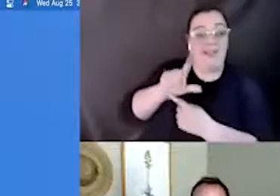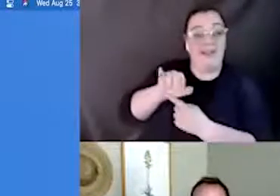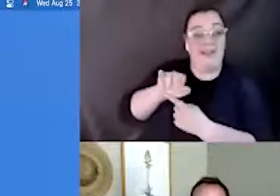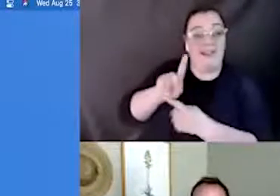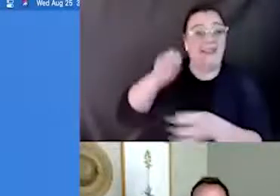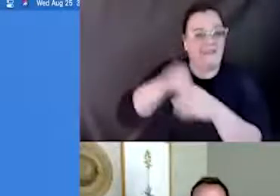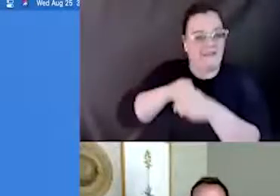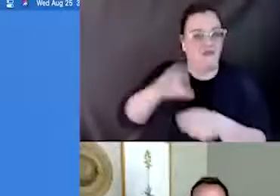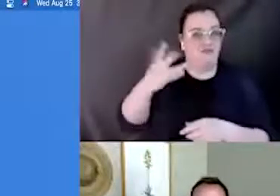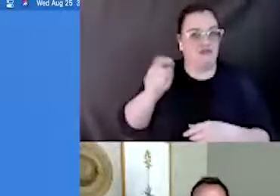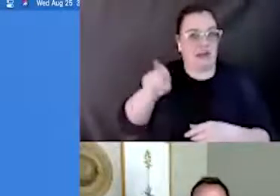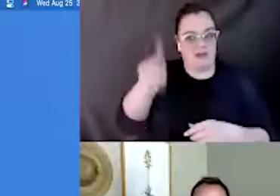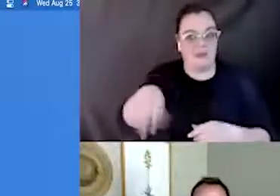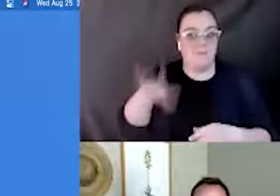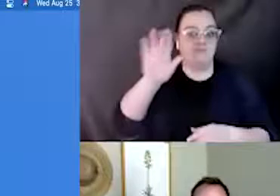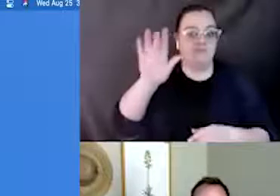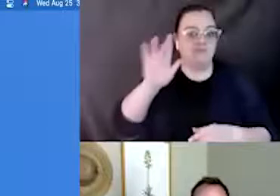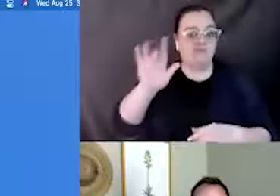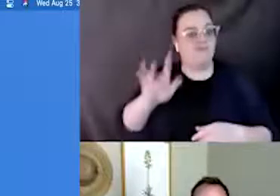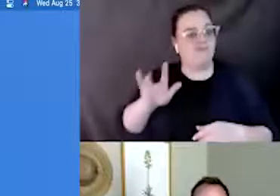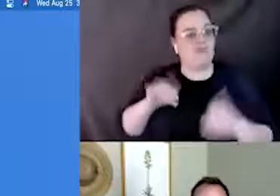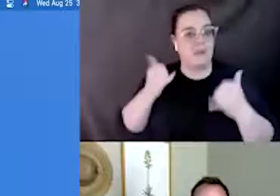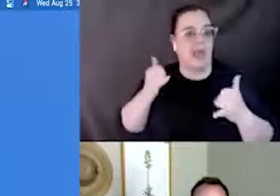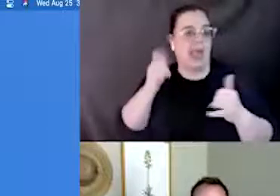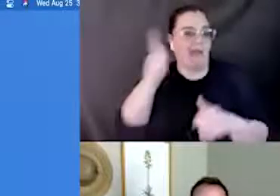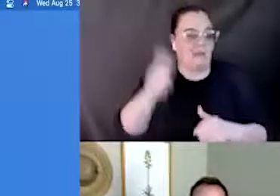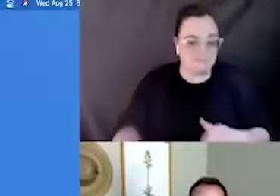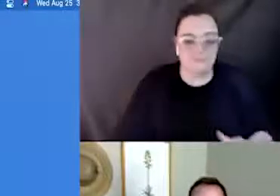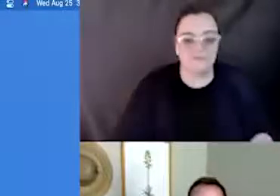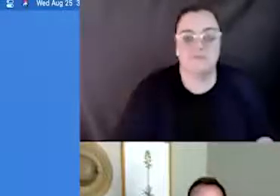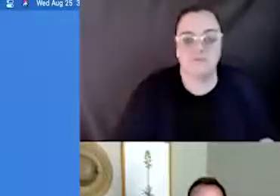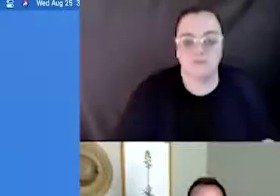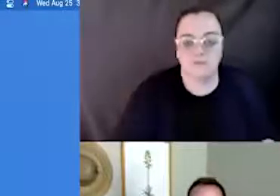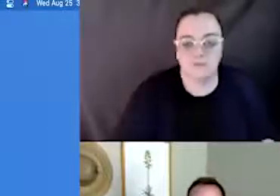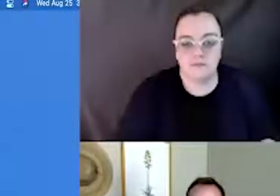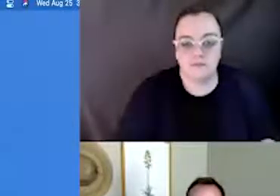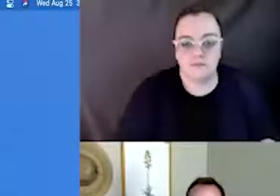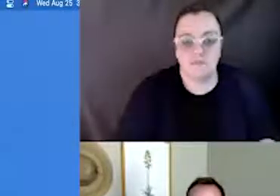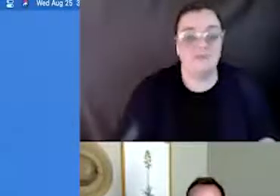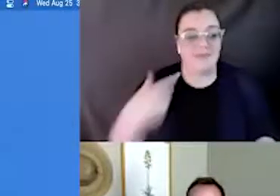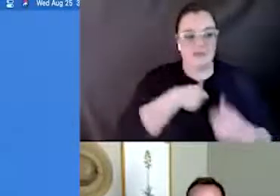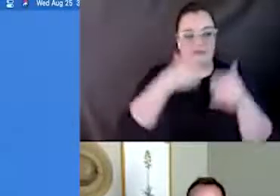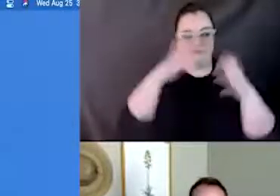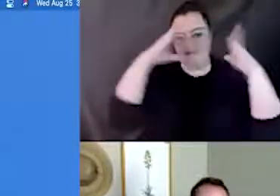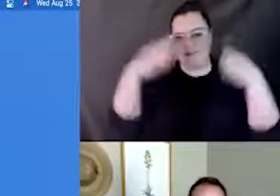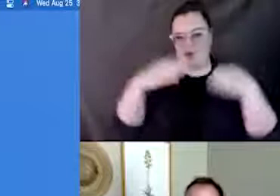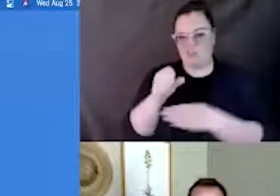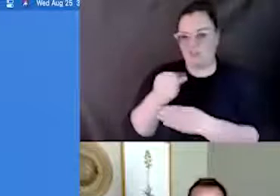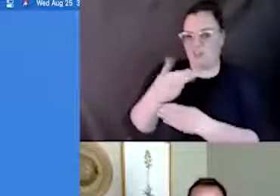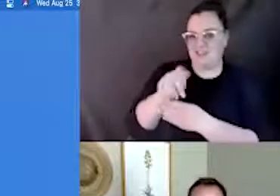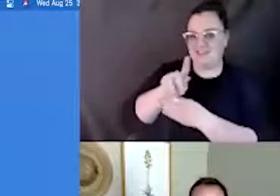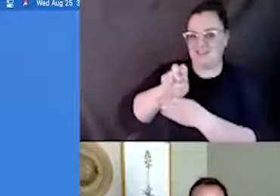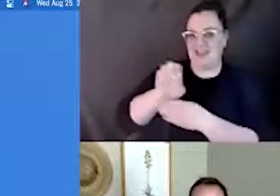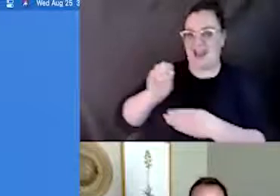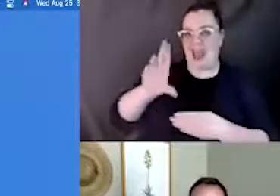the messaging that goes with them too. Now, what we'll do is focus on ShakeOut messaging, as that is coming up